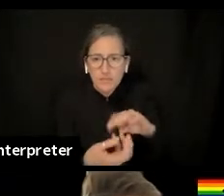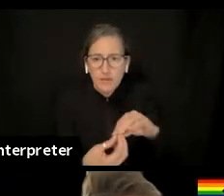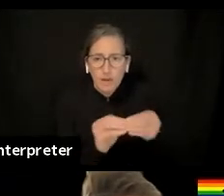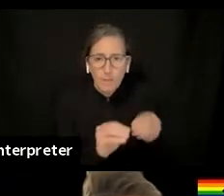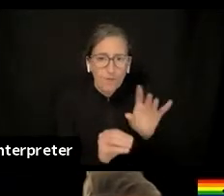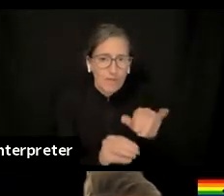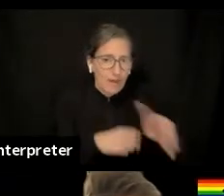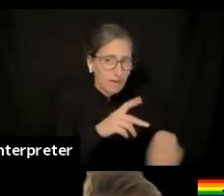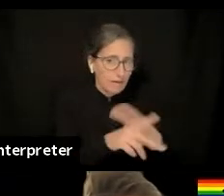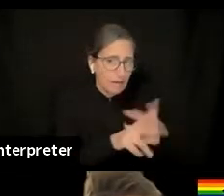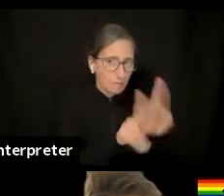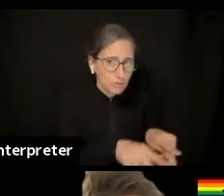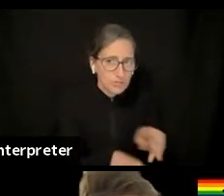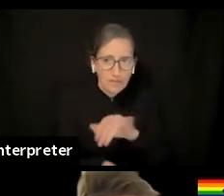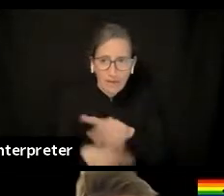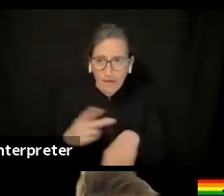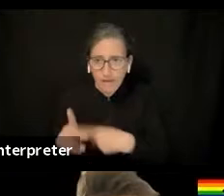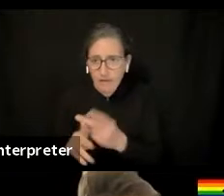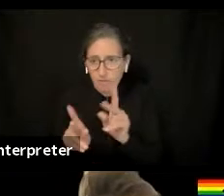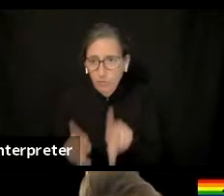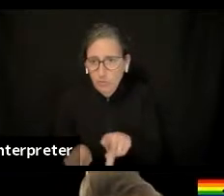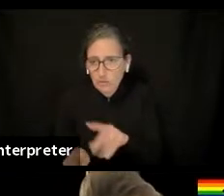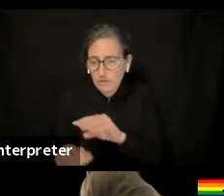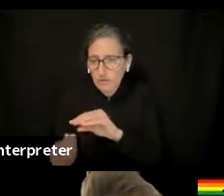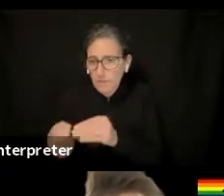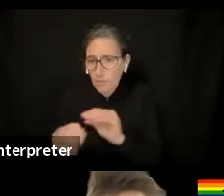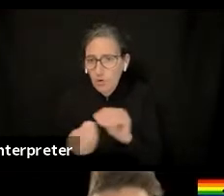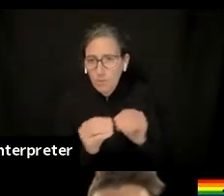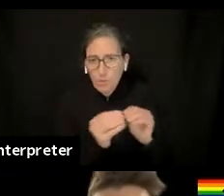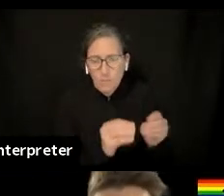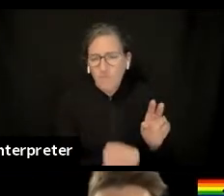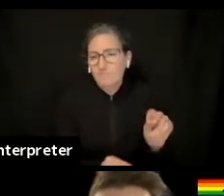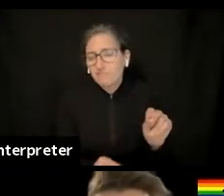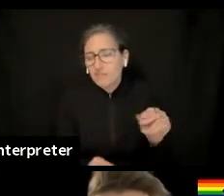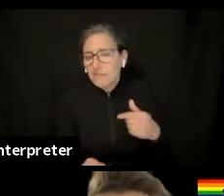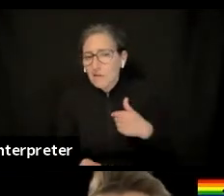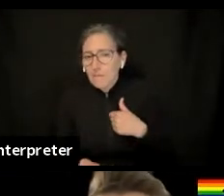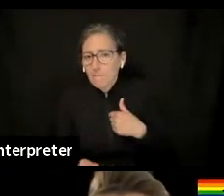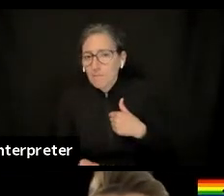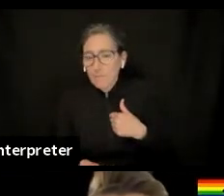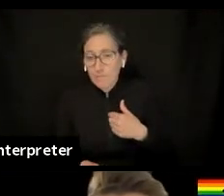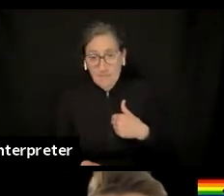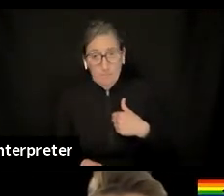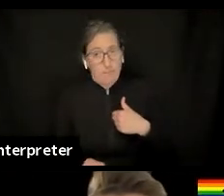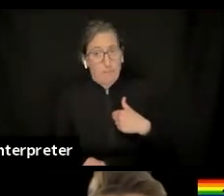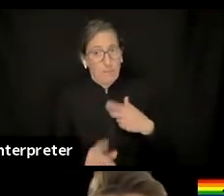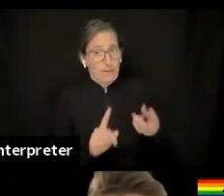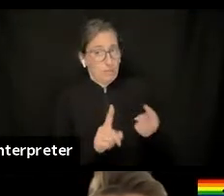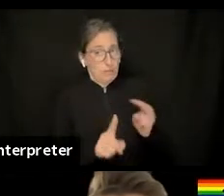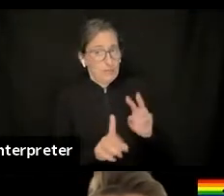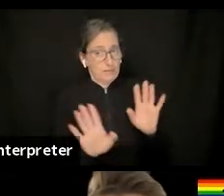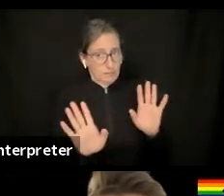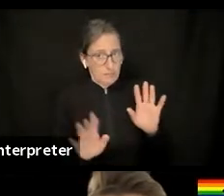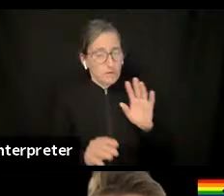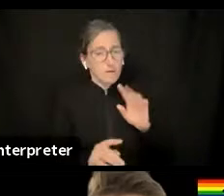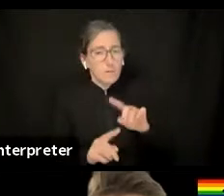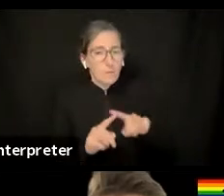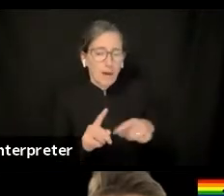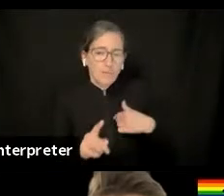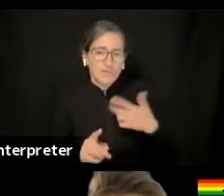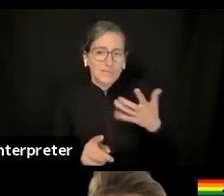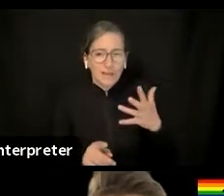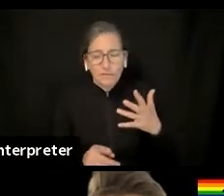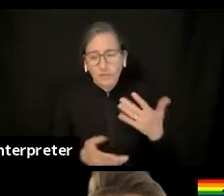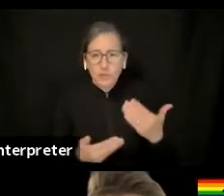person on the commission. It's sort of from my, this is just me talking. It was sort of an organic thing